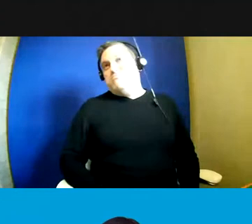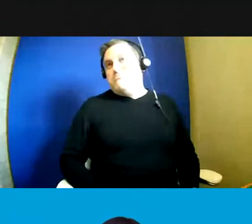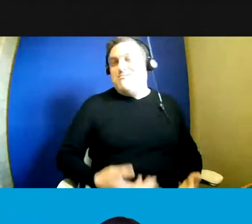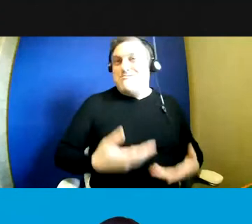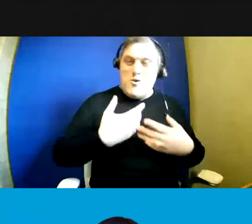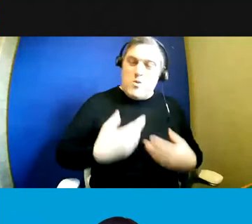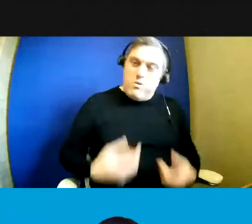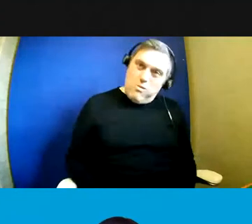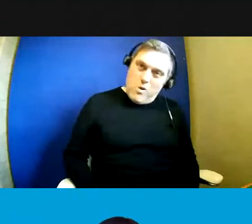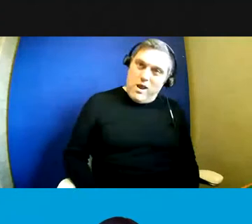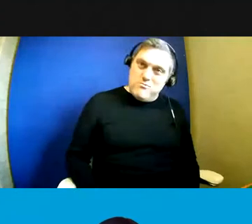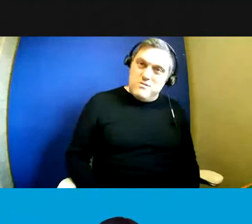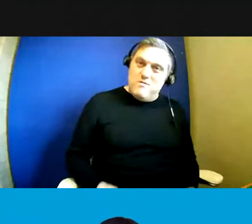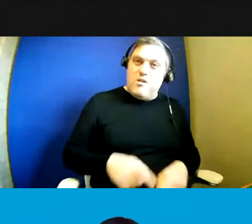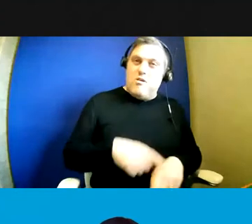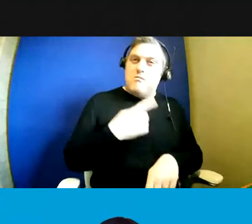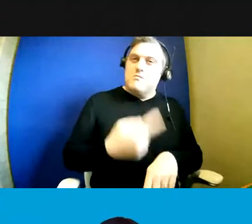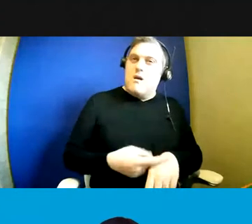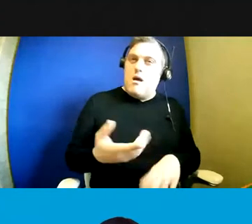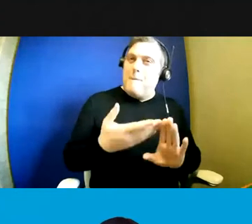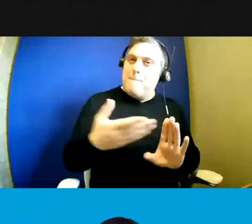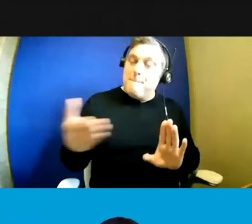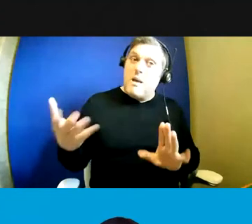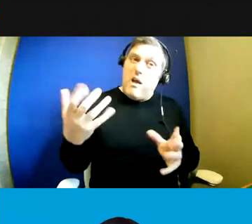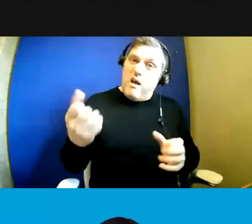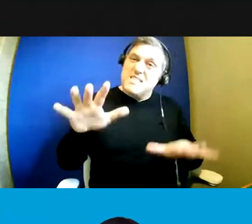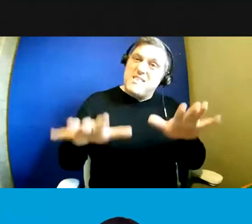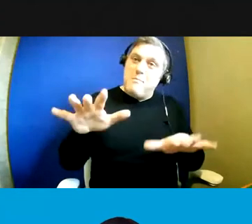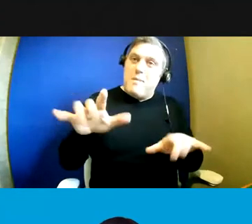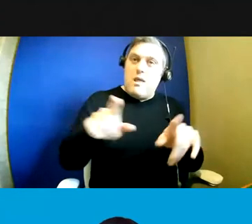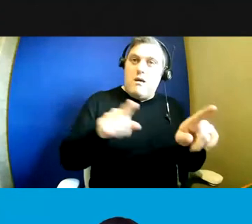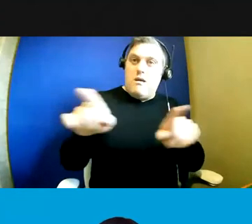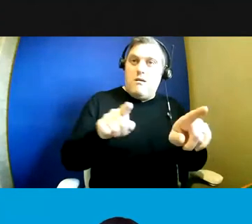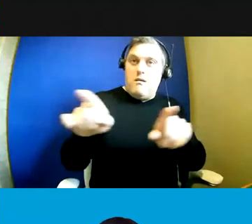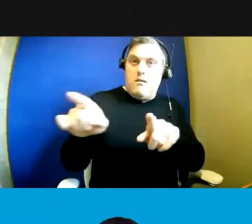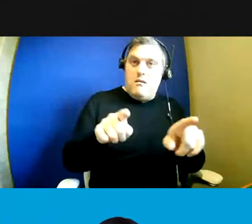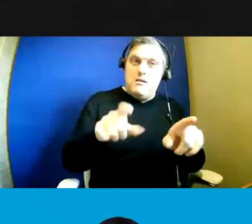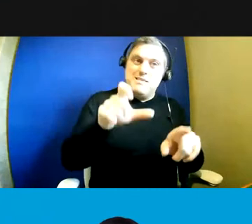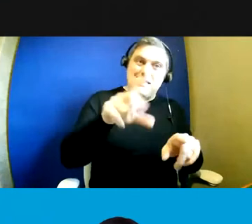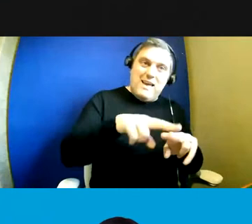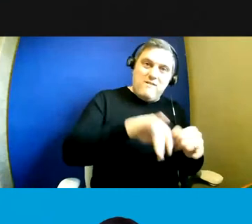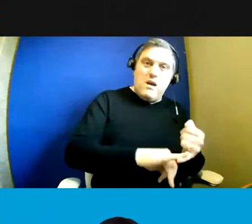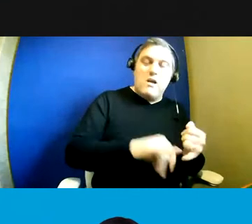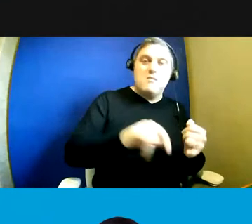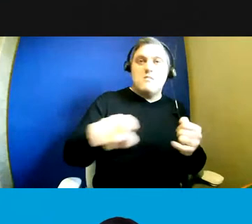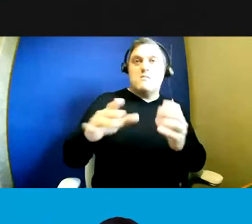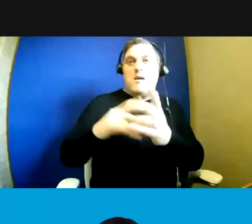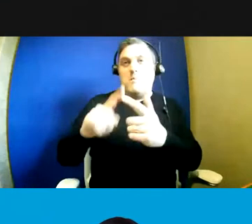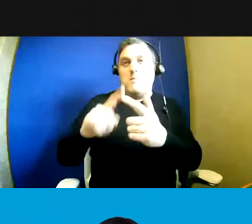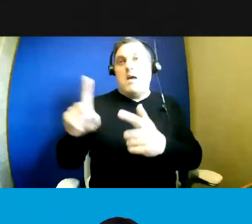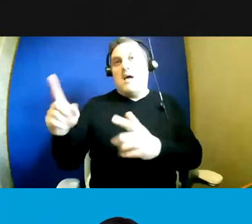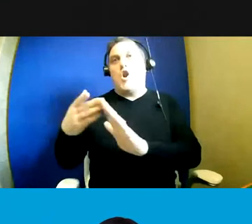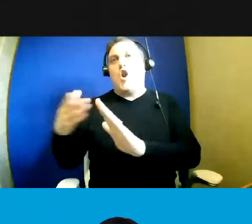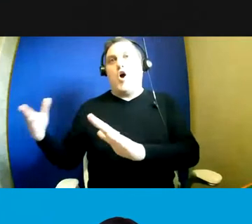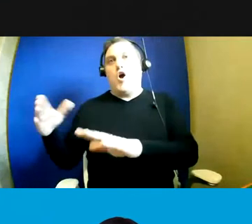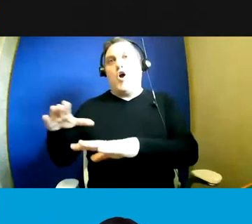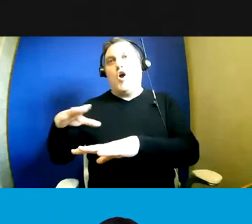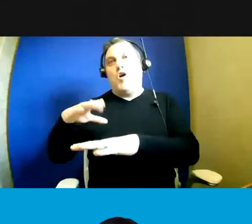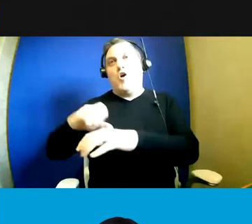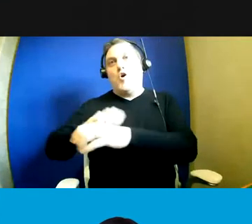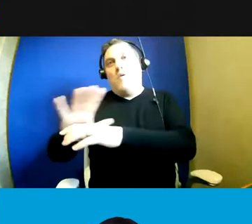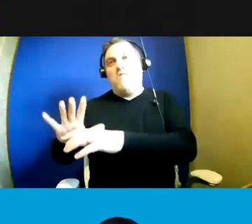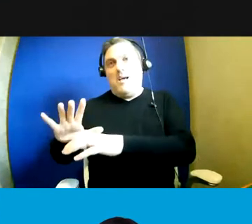long time. Now, there are similarities between those and the fatigue that comes with long COVID, but